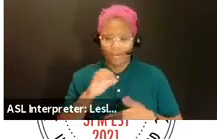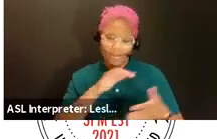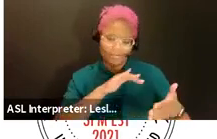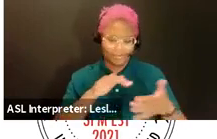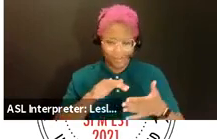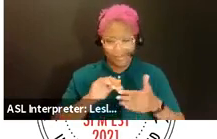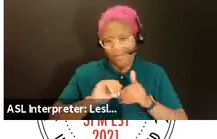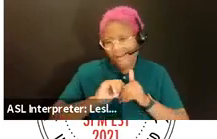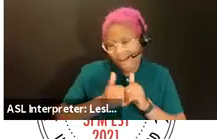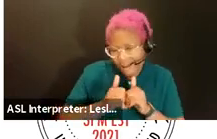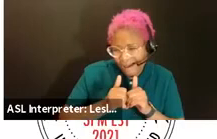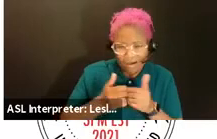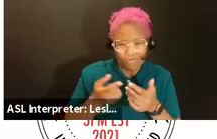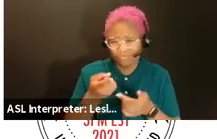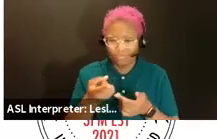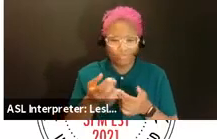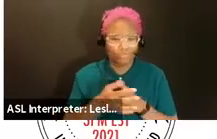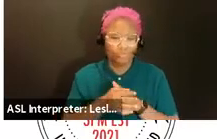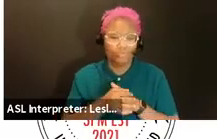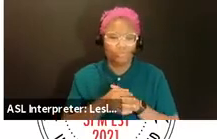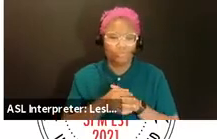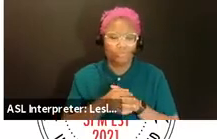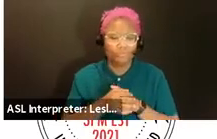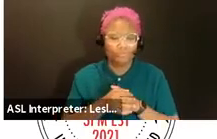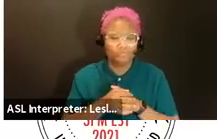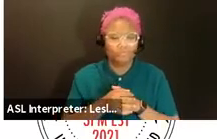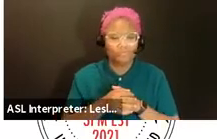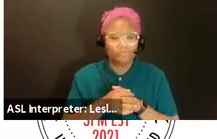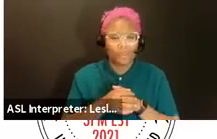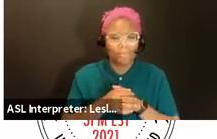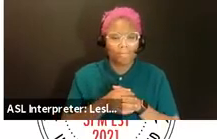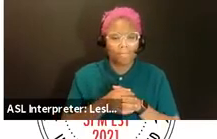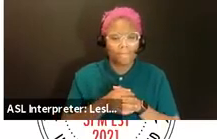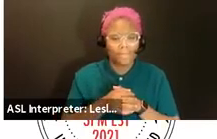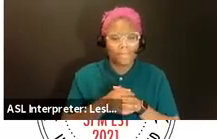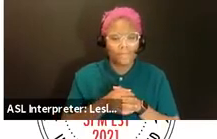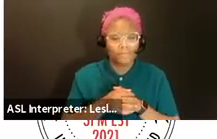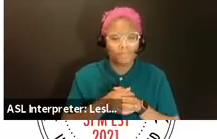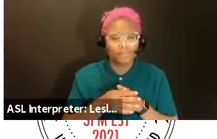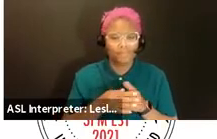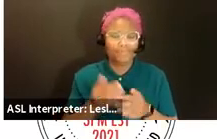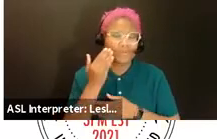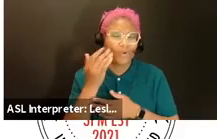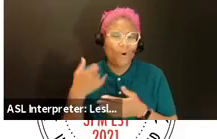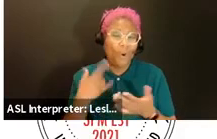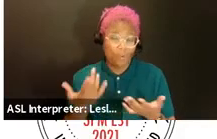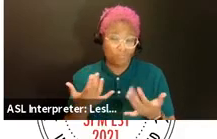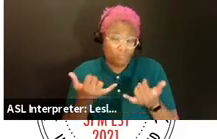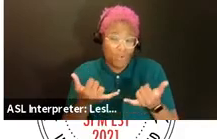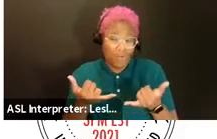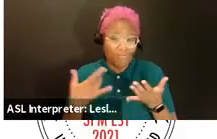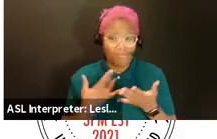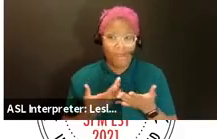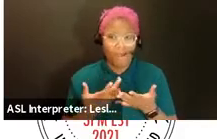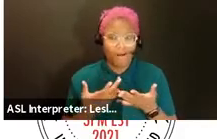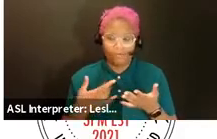how do you I'm sure that from what I was just saying, it just sounds like, wow, that's just so much stuff going on. This sounds terrifying.